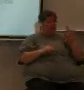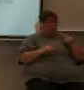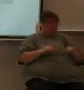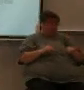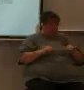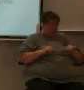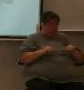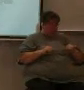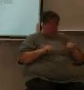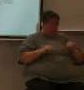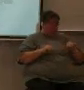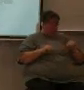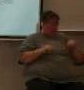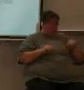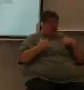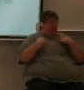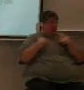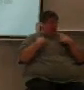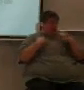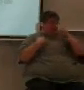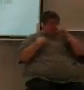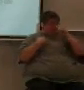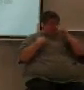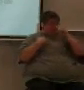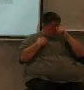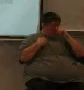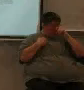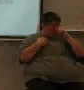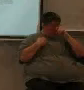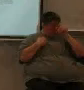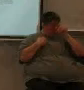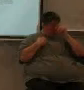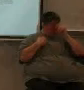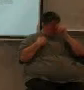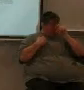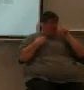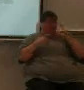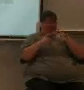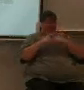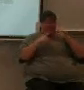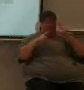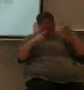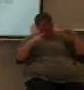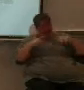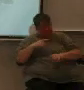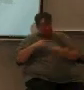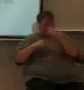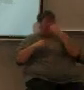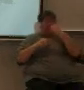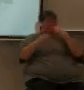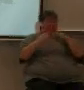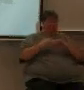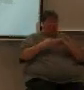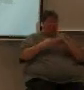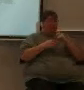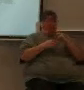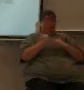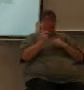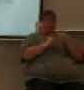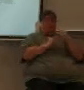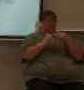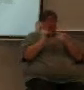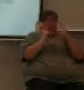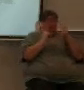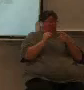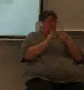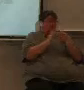but the other raptors that use terrestrial animals were building up DDT concentrations high enough that they couldn't form their eggshells